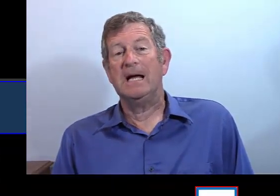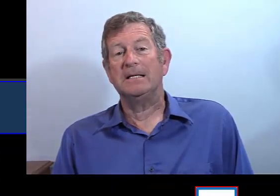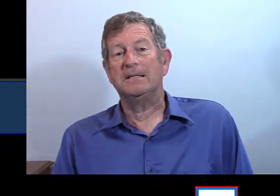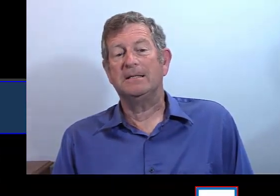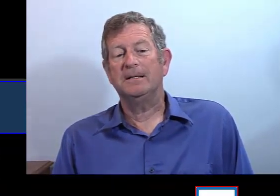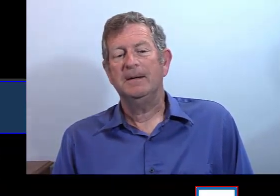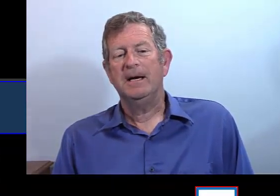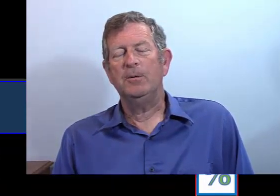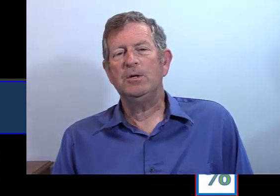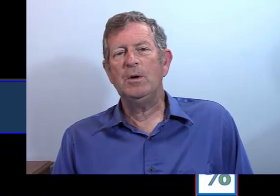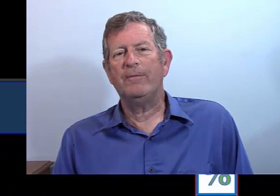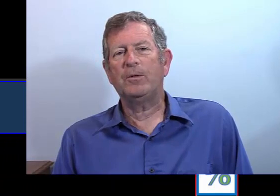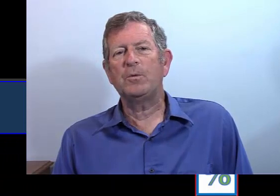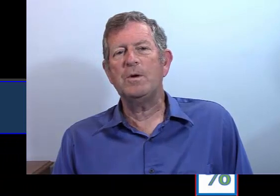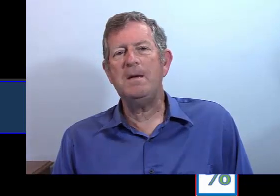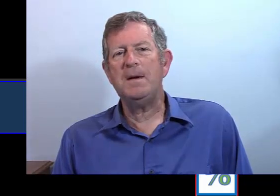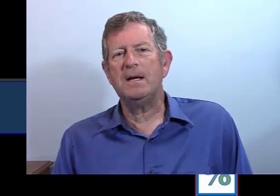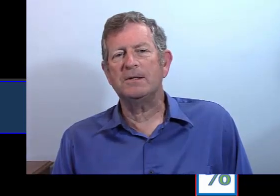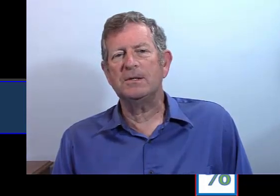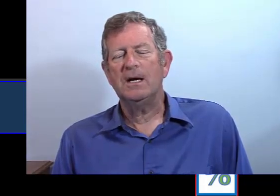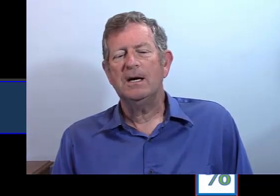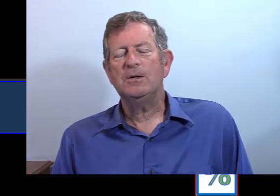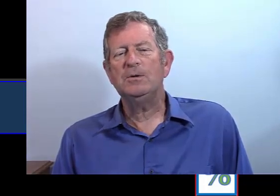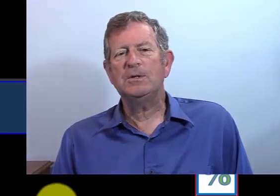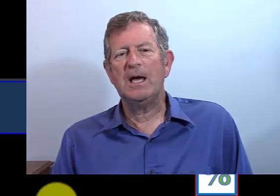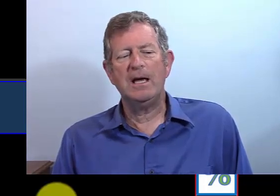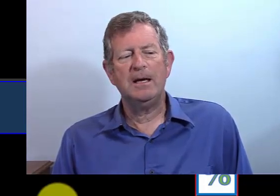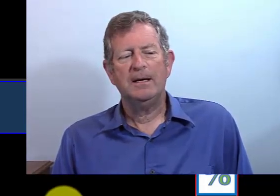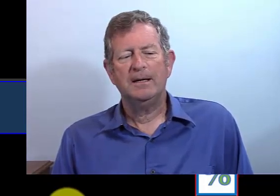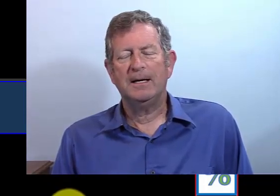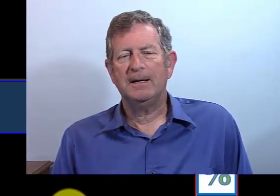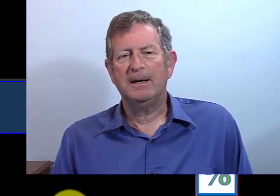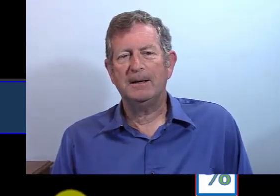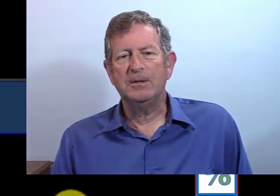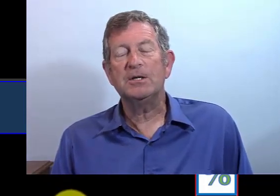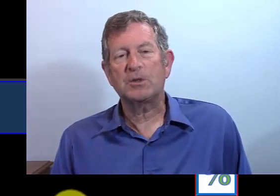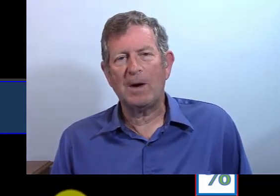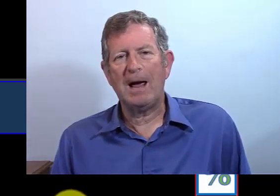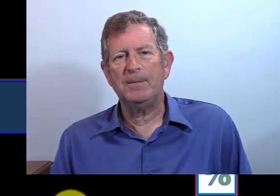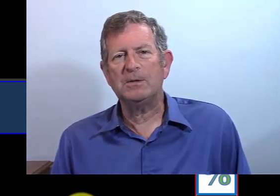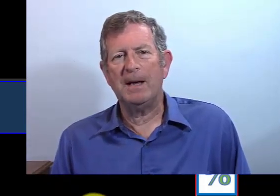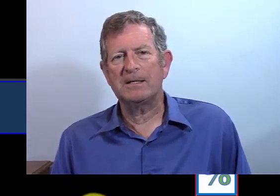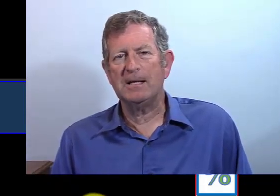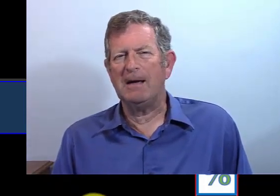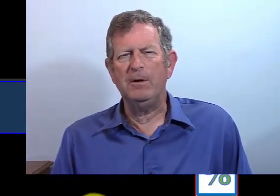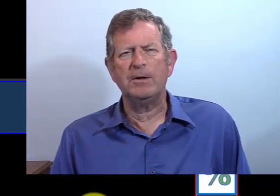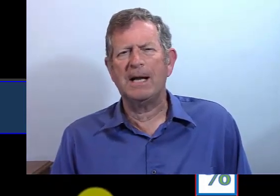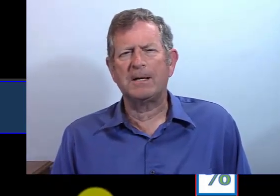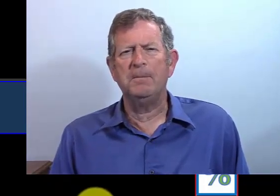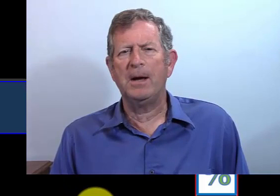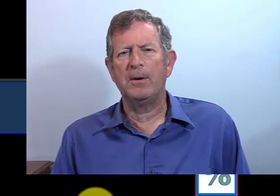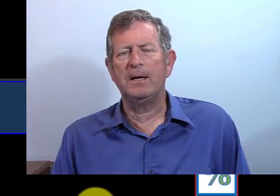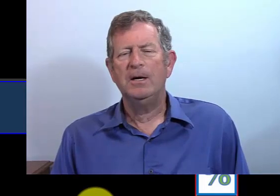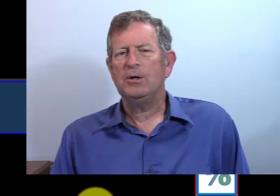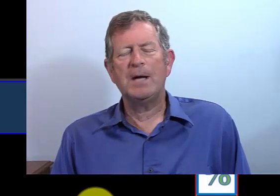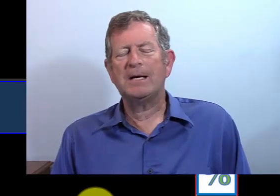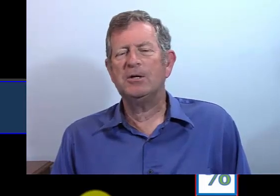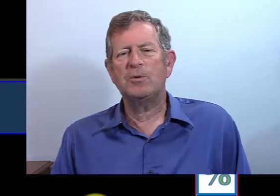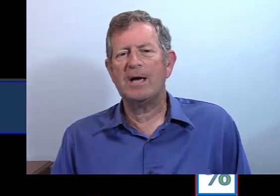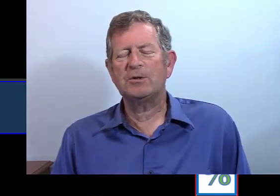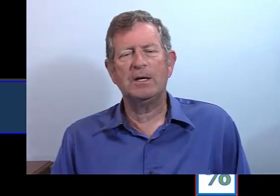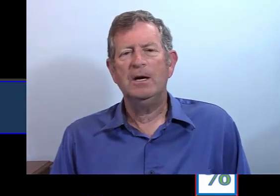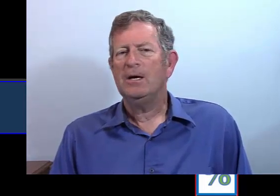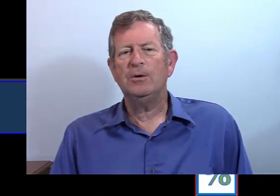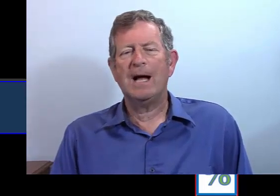comes the tests, in which you have 3 minutes to say, to describe this man's life. Here you're not comparing, you're